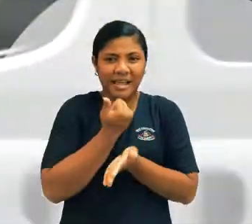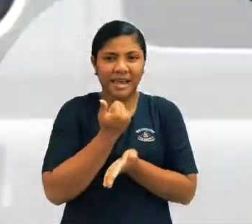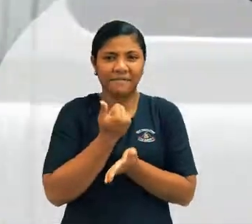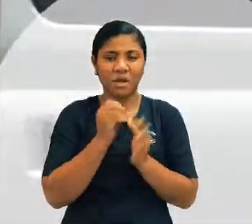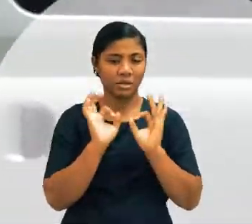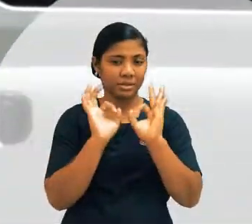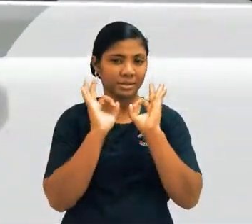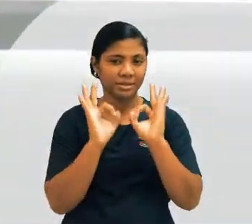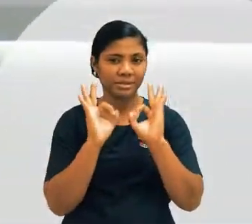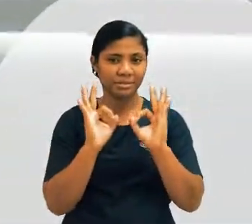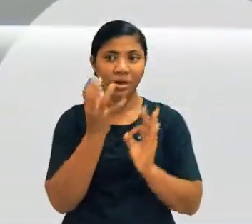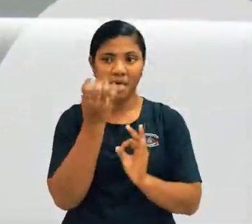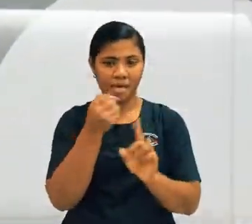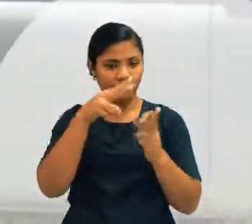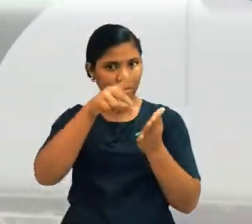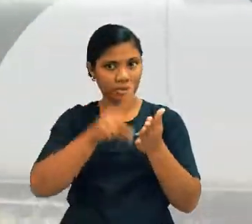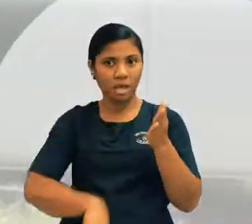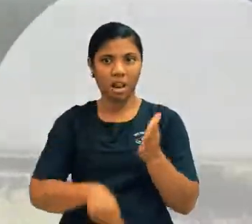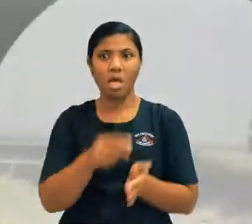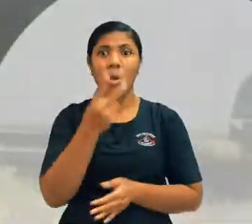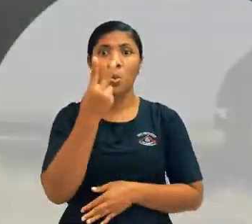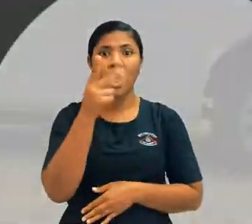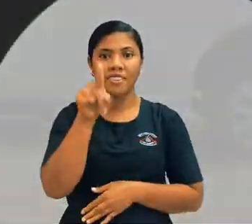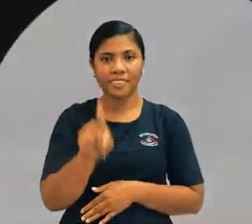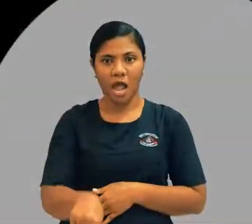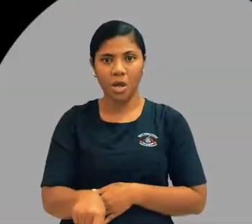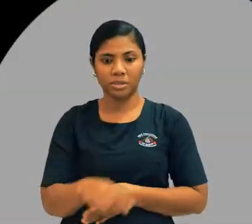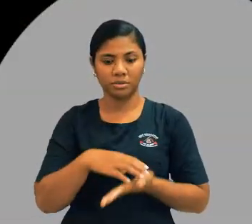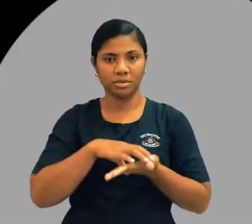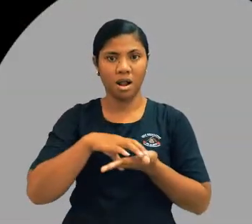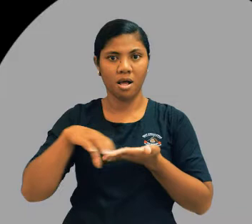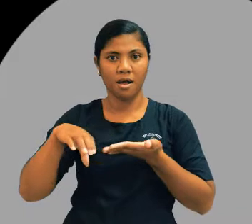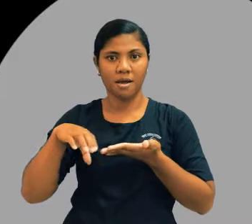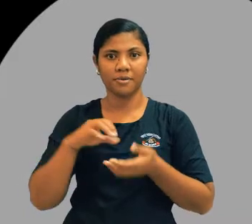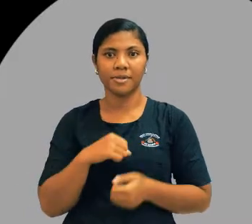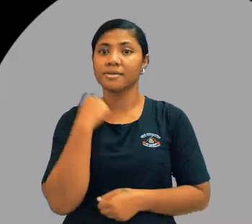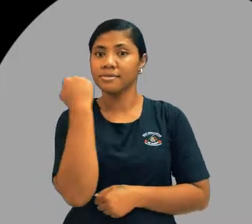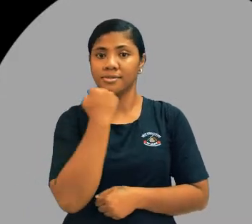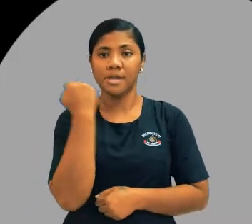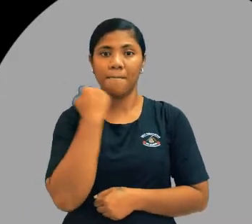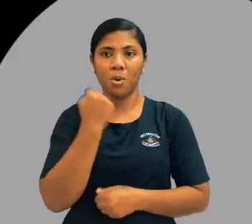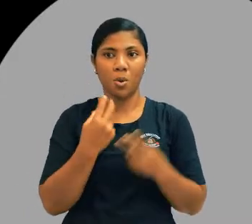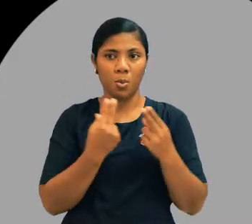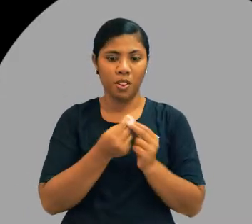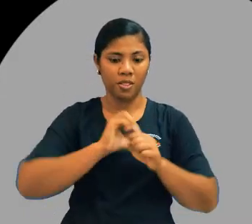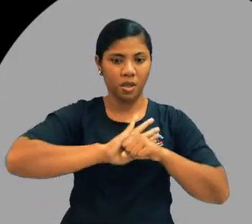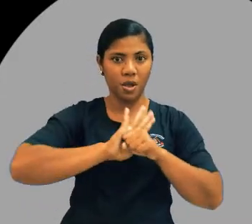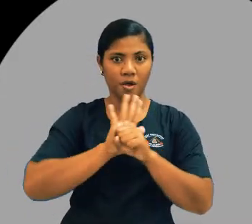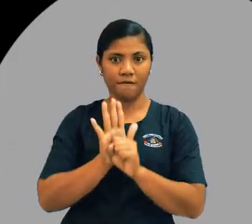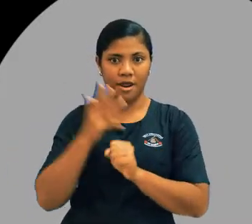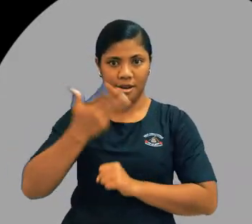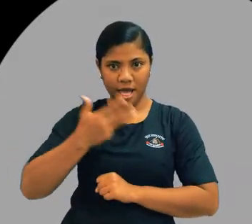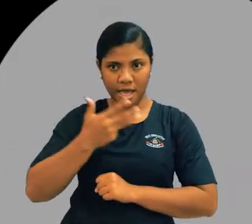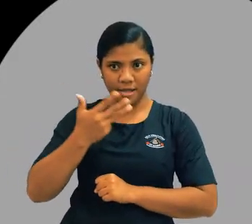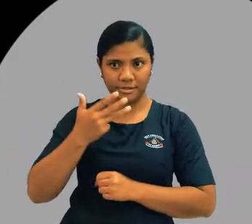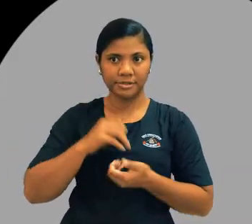they have the fine to pay, those 2,000 taalae. With the lessons learned, the Samoa government quickly implemented measures